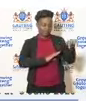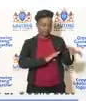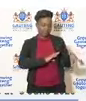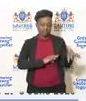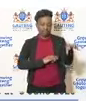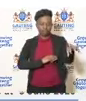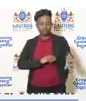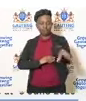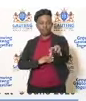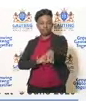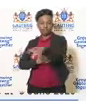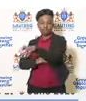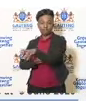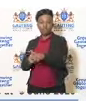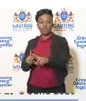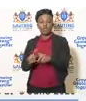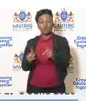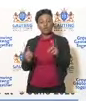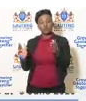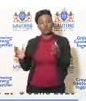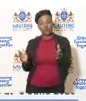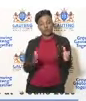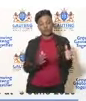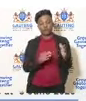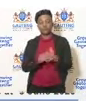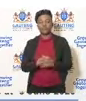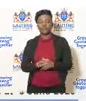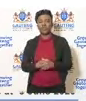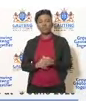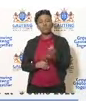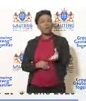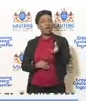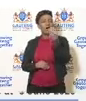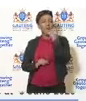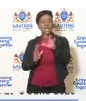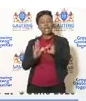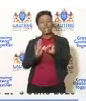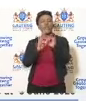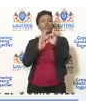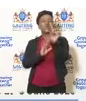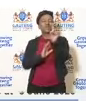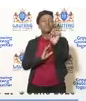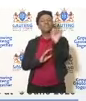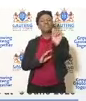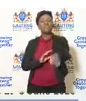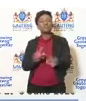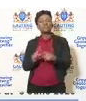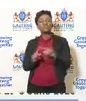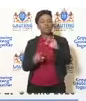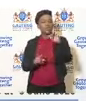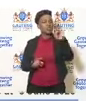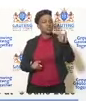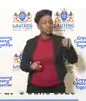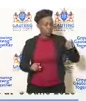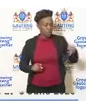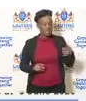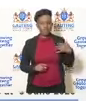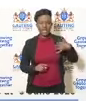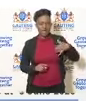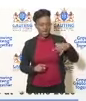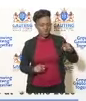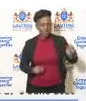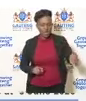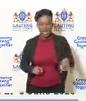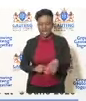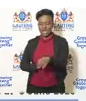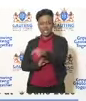let's go to the granular level. So ask another important question. But yes, in Johannesburg, in Ekurhuleni, in the West End,